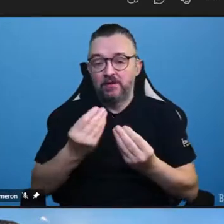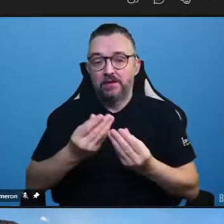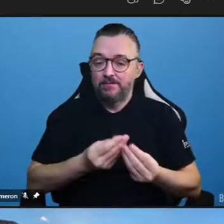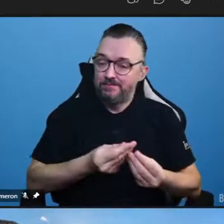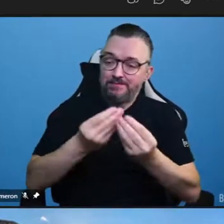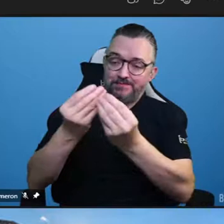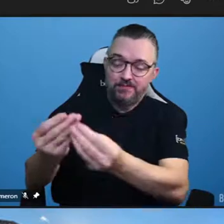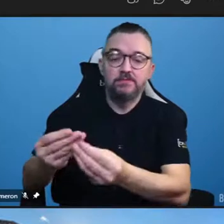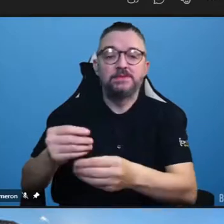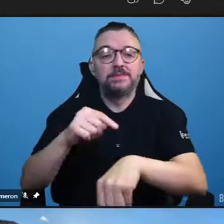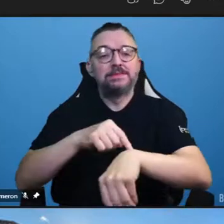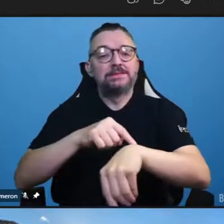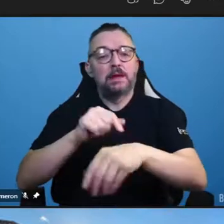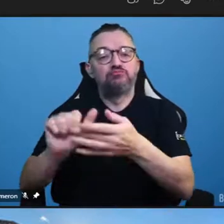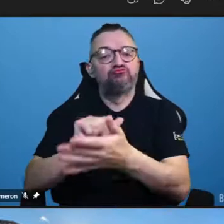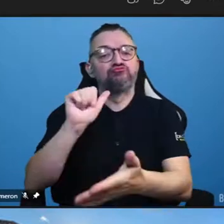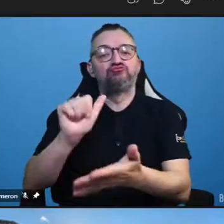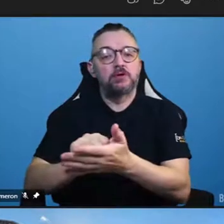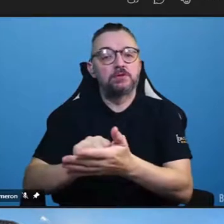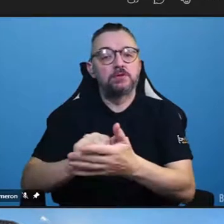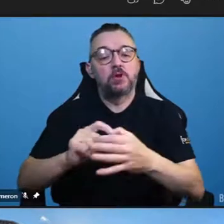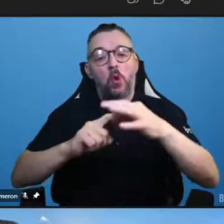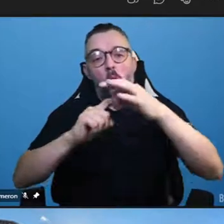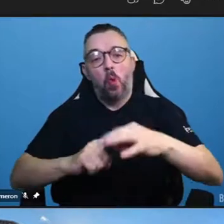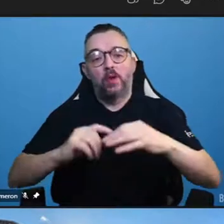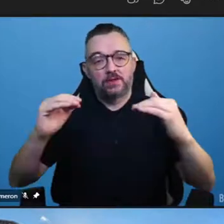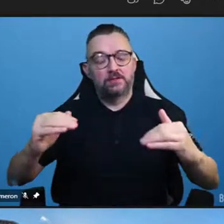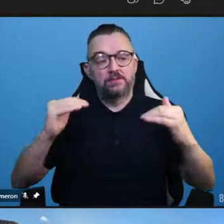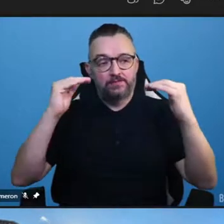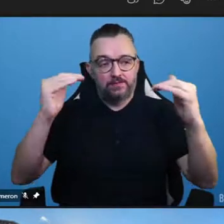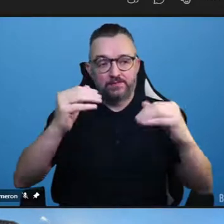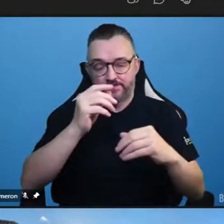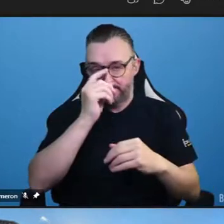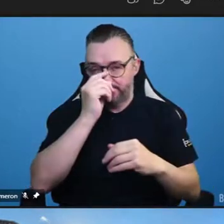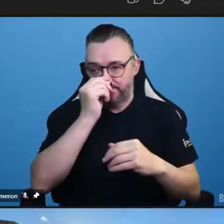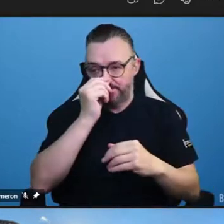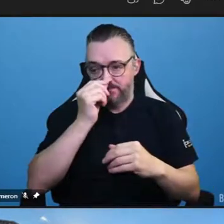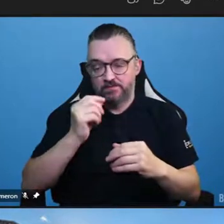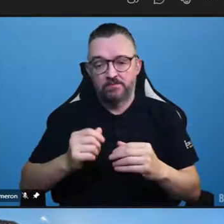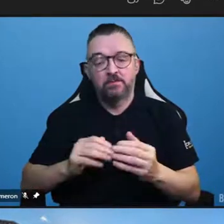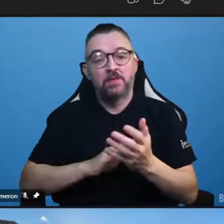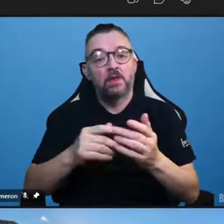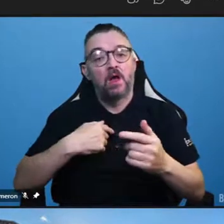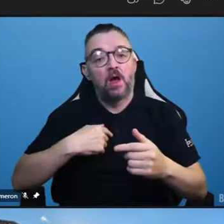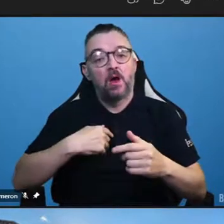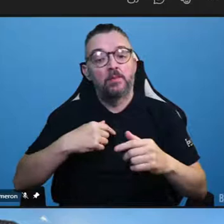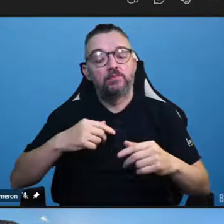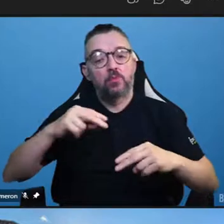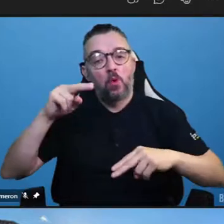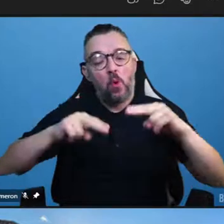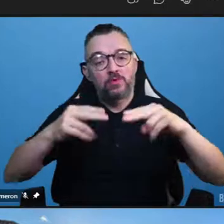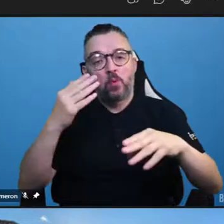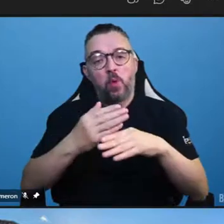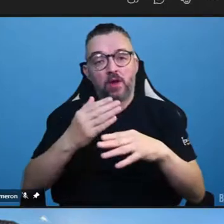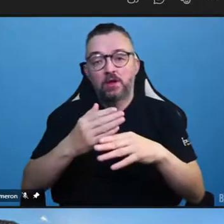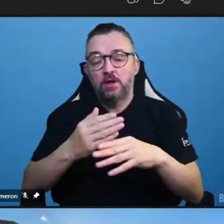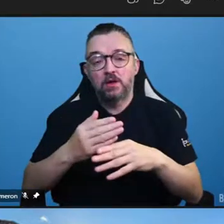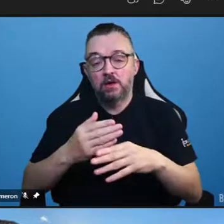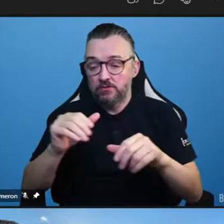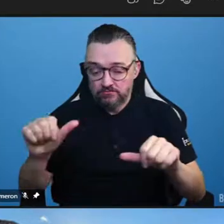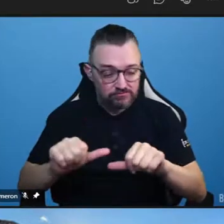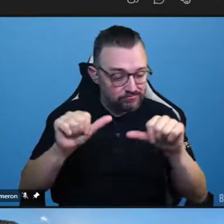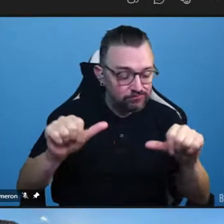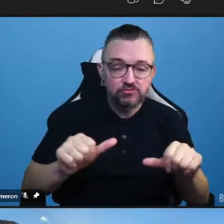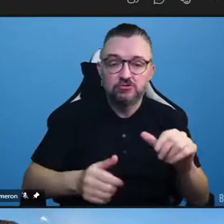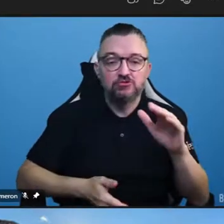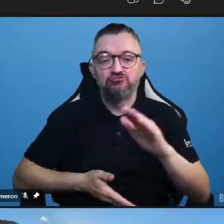on time, and these were of a high standard. This made the completion of our audit work much more straightforward, and it will